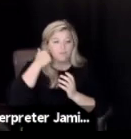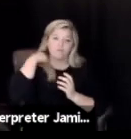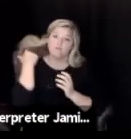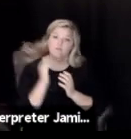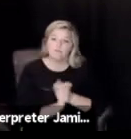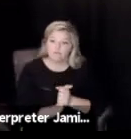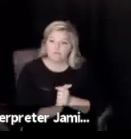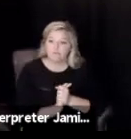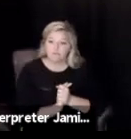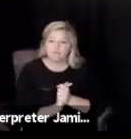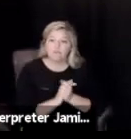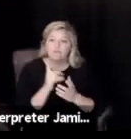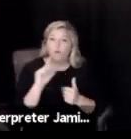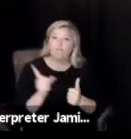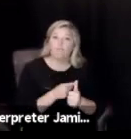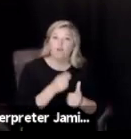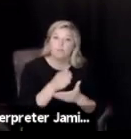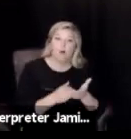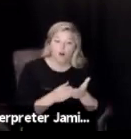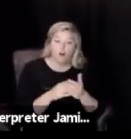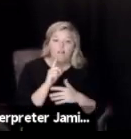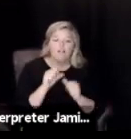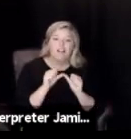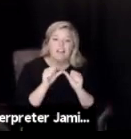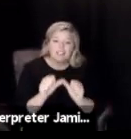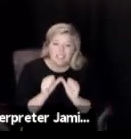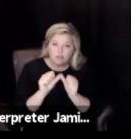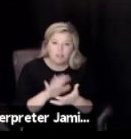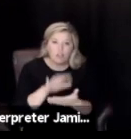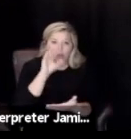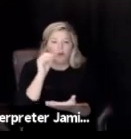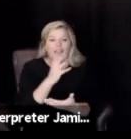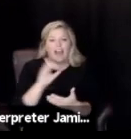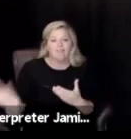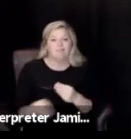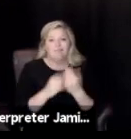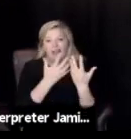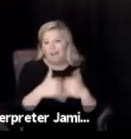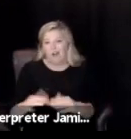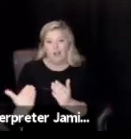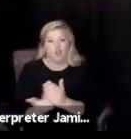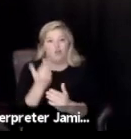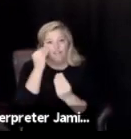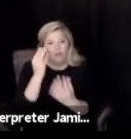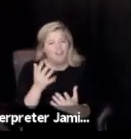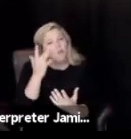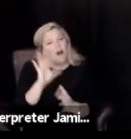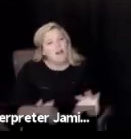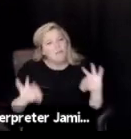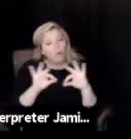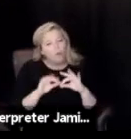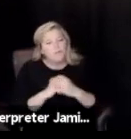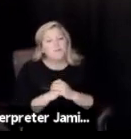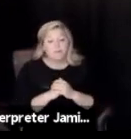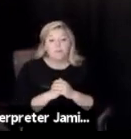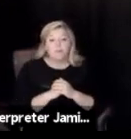So let's look at the first part, the continuous learning and integrating new information and the importance of this. So the first thing that